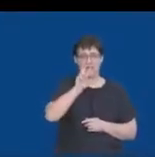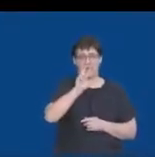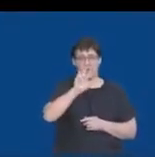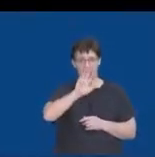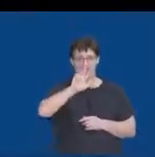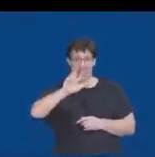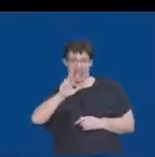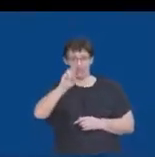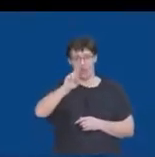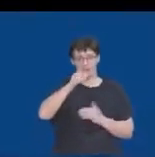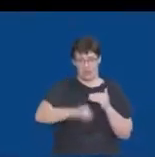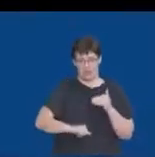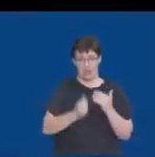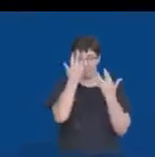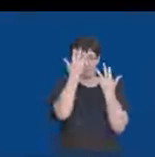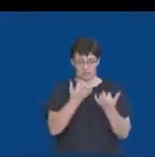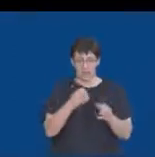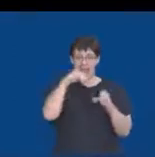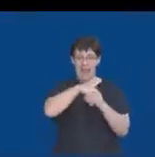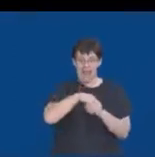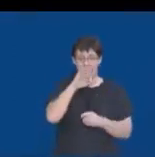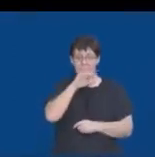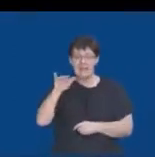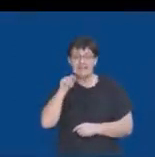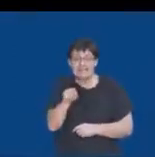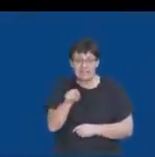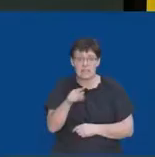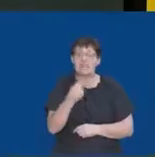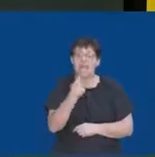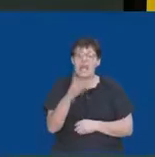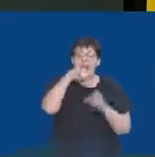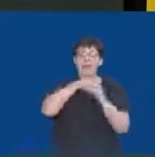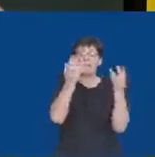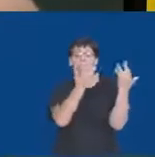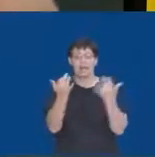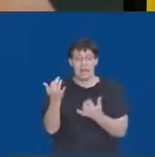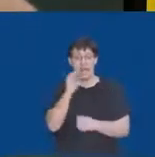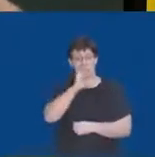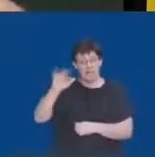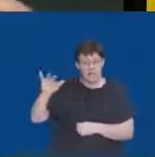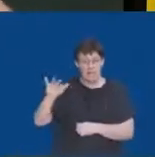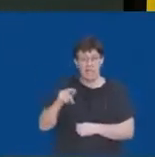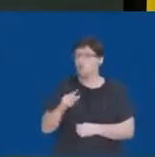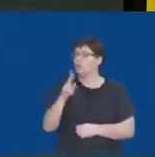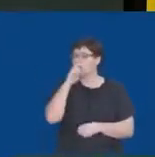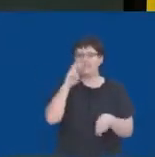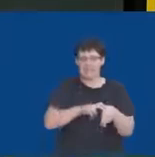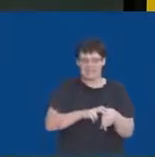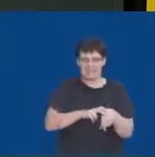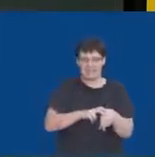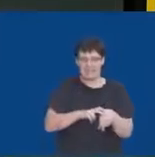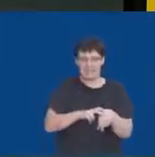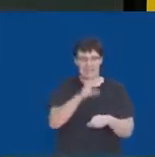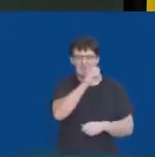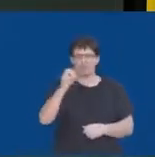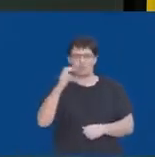month. Calculate in millions. So when they tell you calculate in millions, you know that you don't have to write in